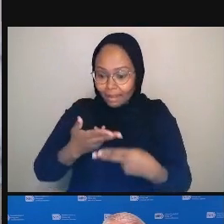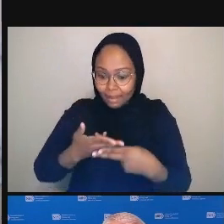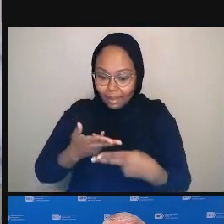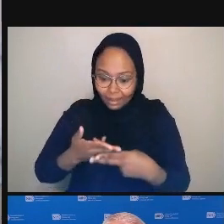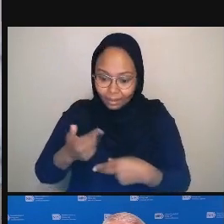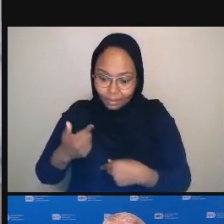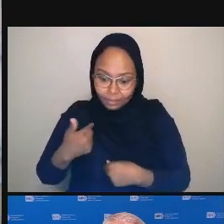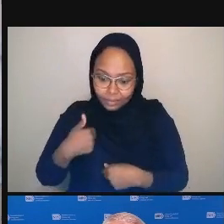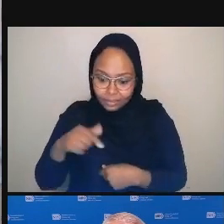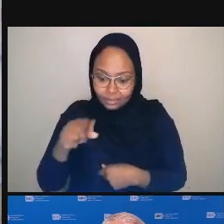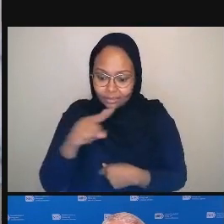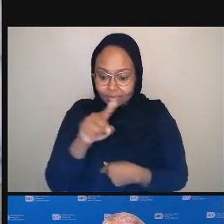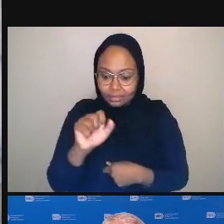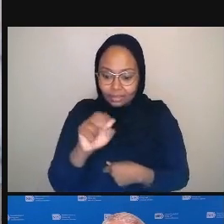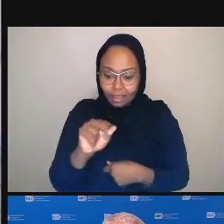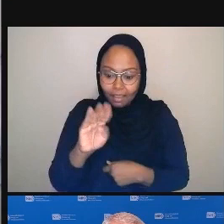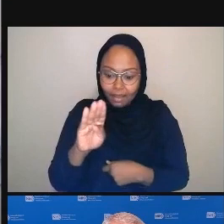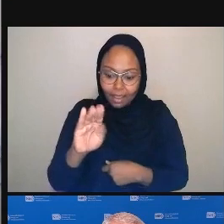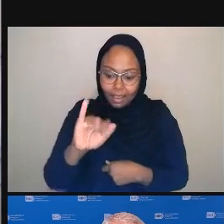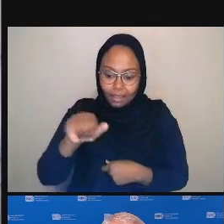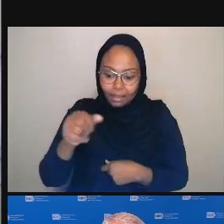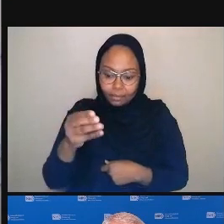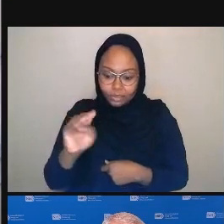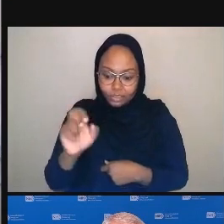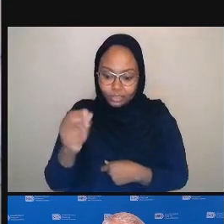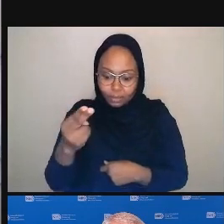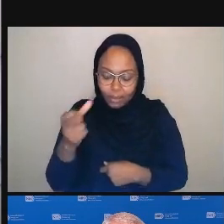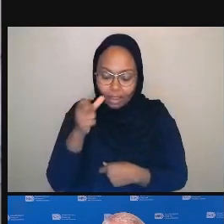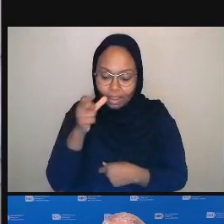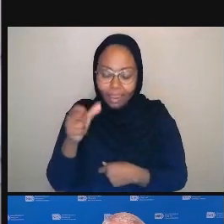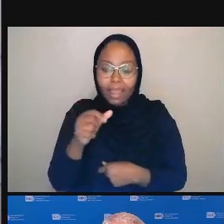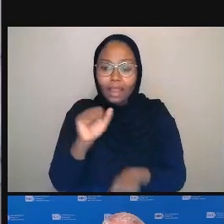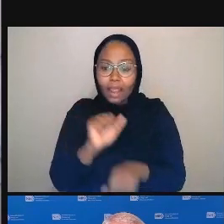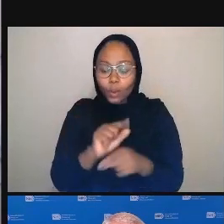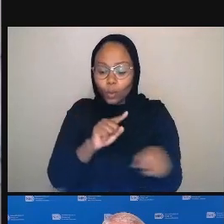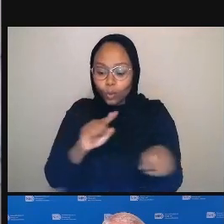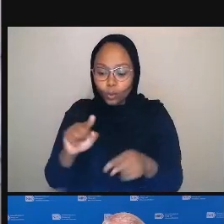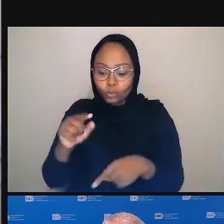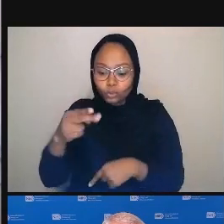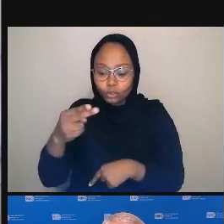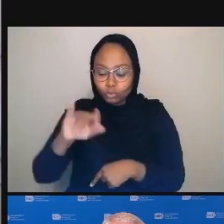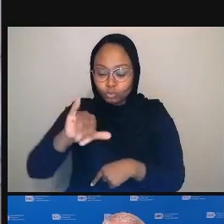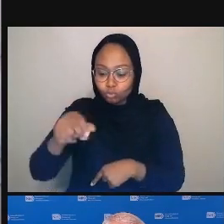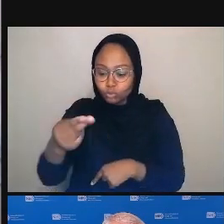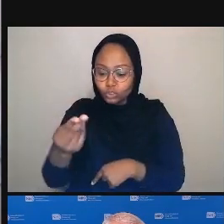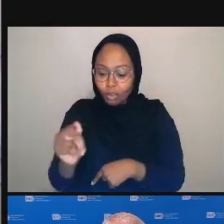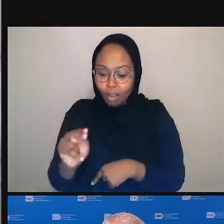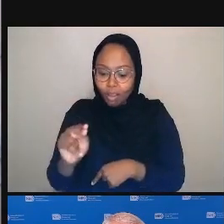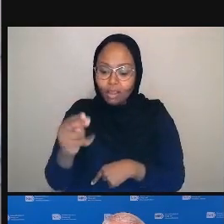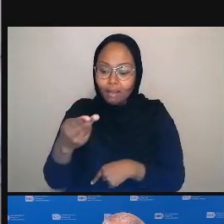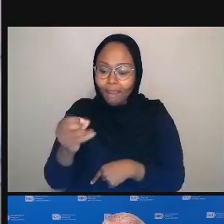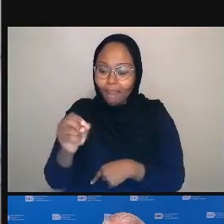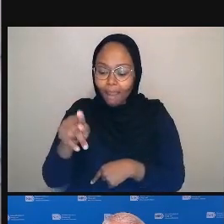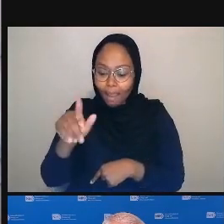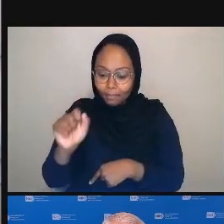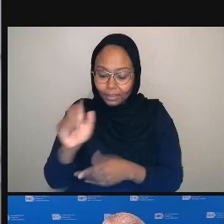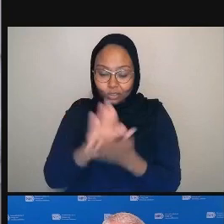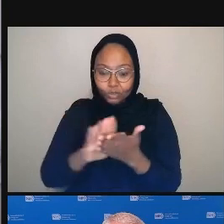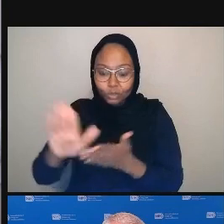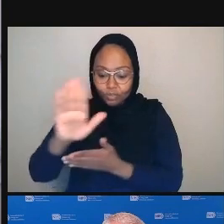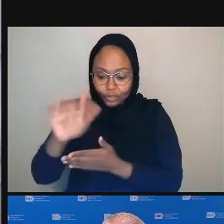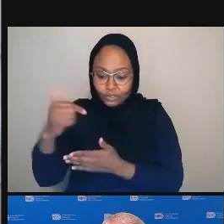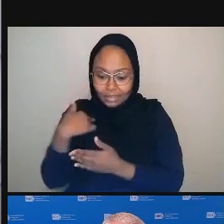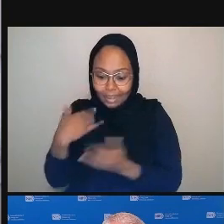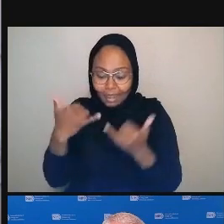as a vaccine ambassador for AMHP. My question for you is that some parents and college students are worried about the long-term impact